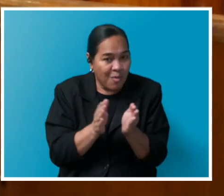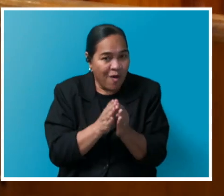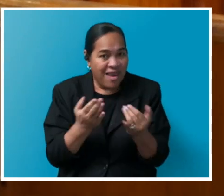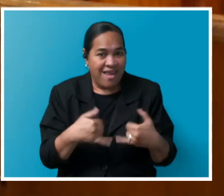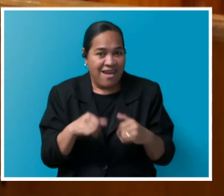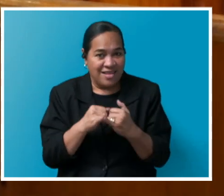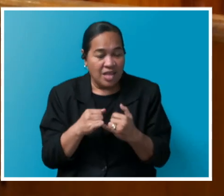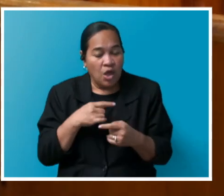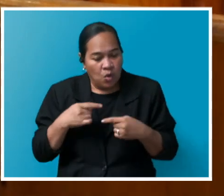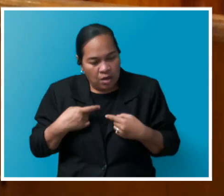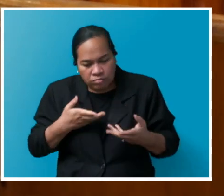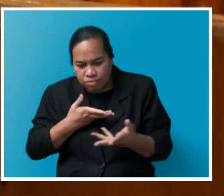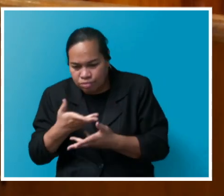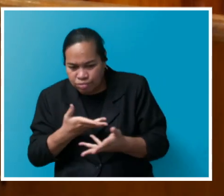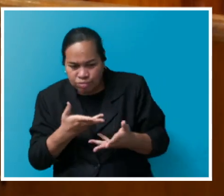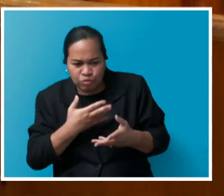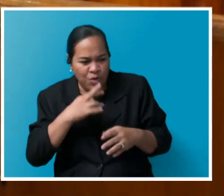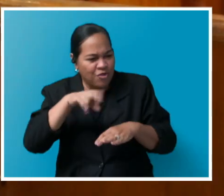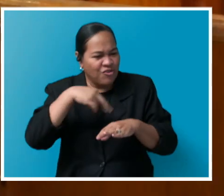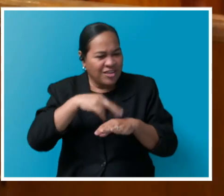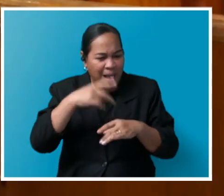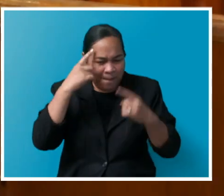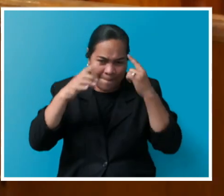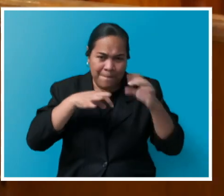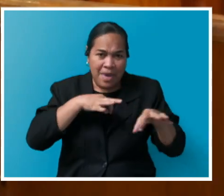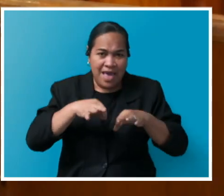We collaborate on regional initiatives as